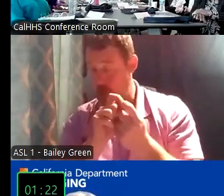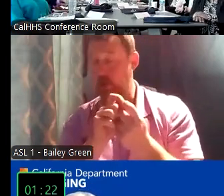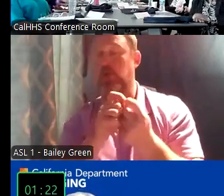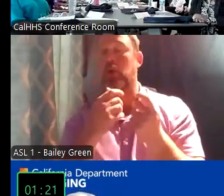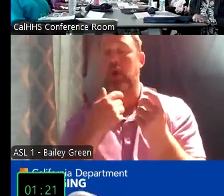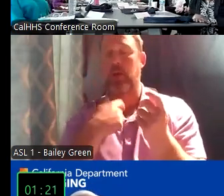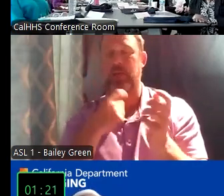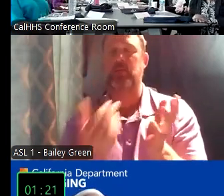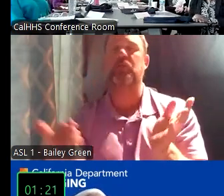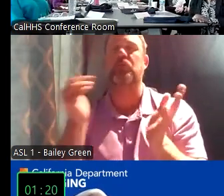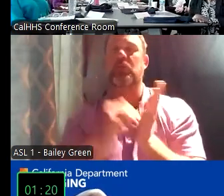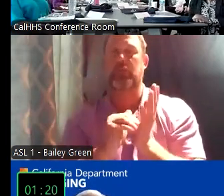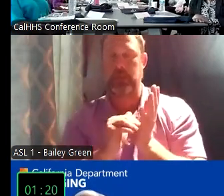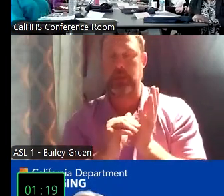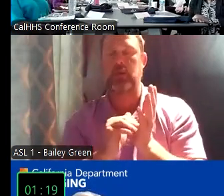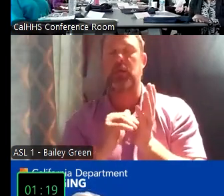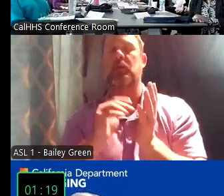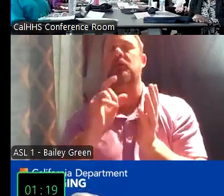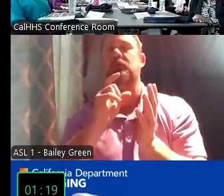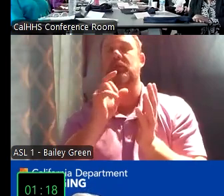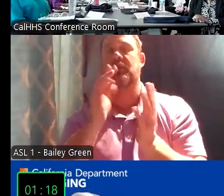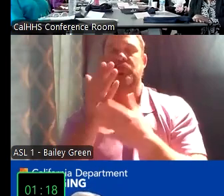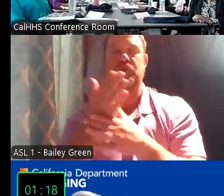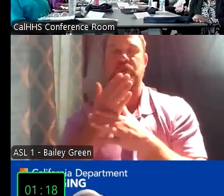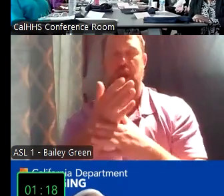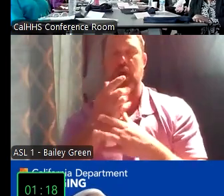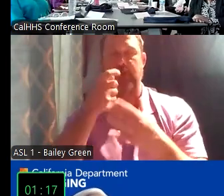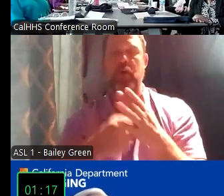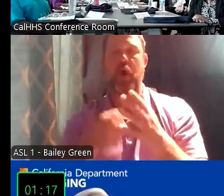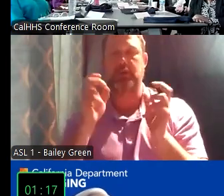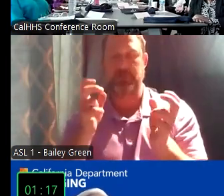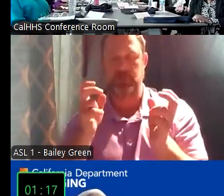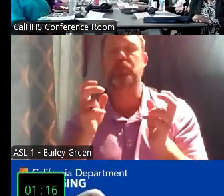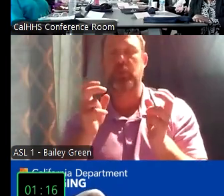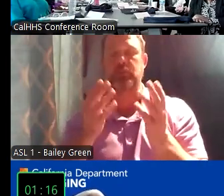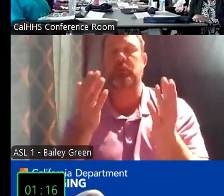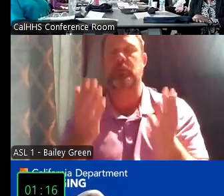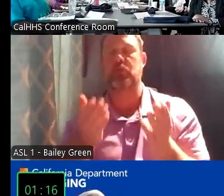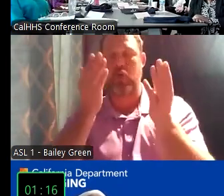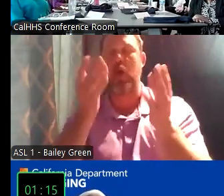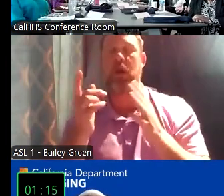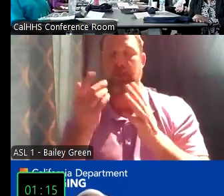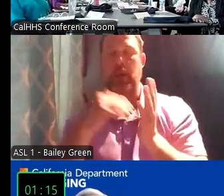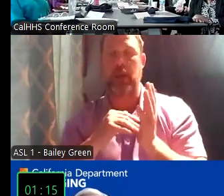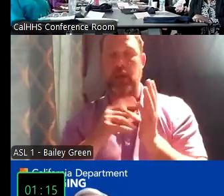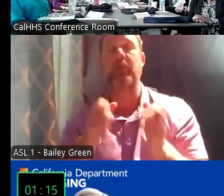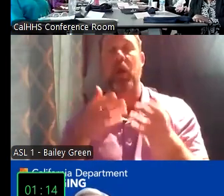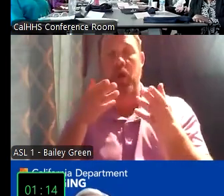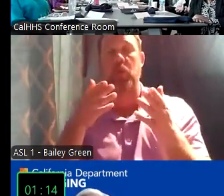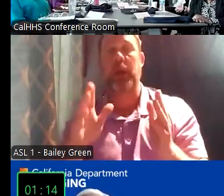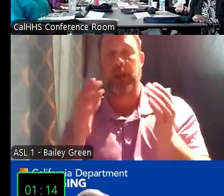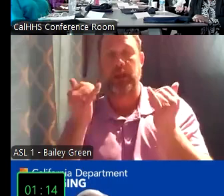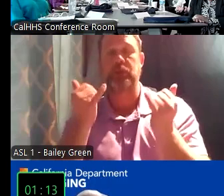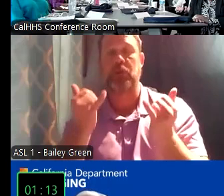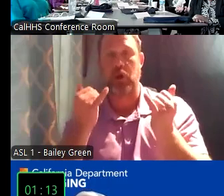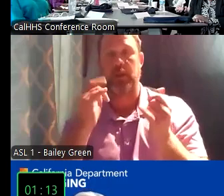to repeat, the share of cost issue has been brought up again, and there are ways currently